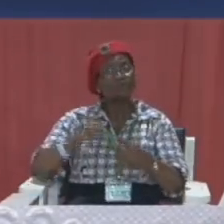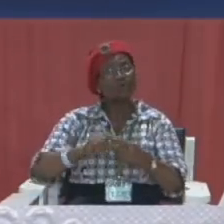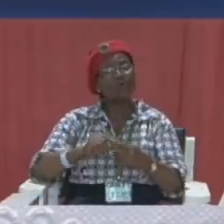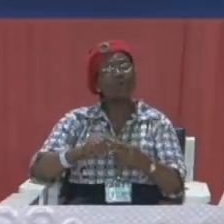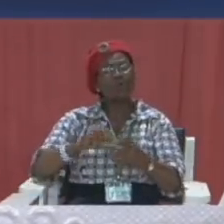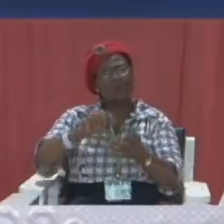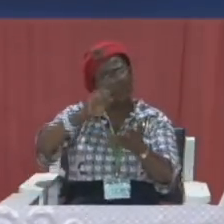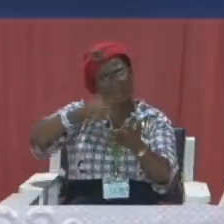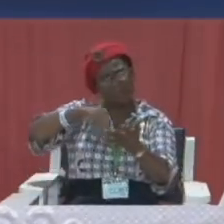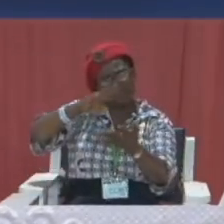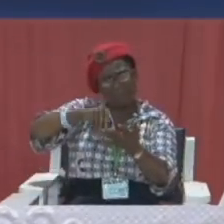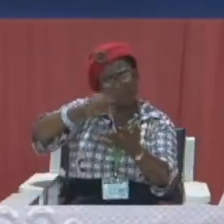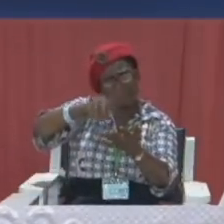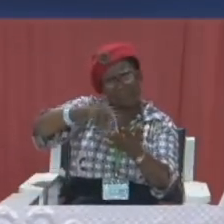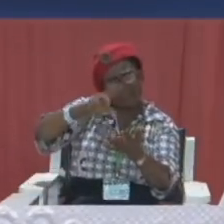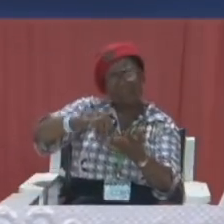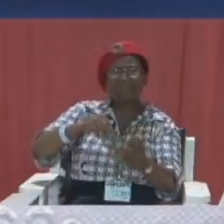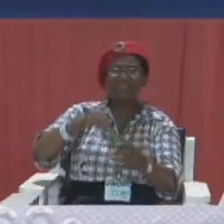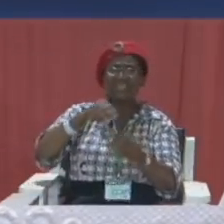7 days.